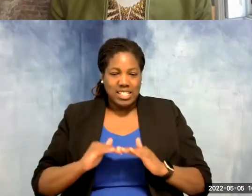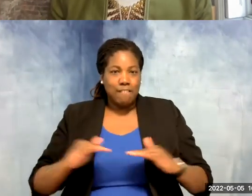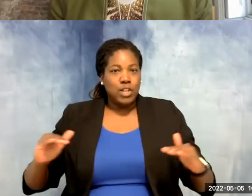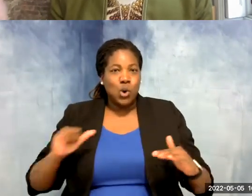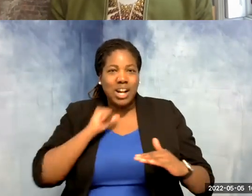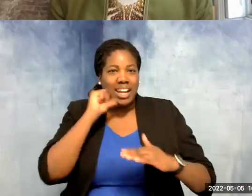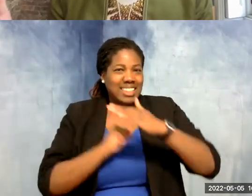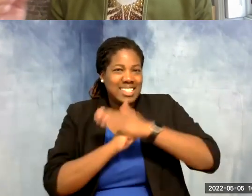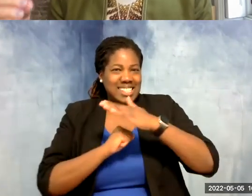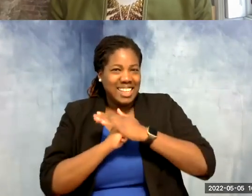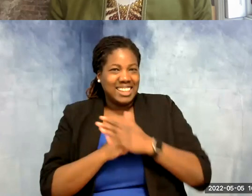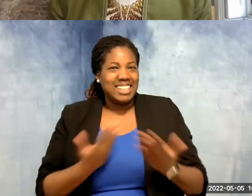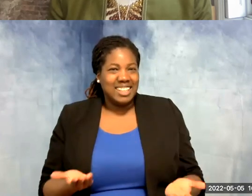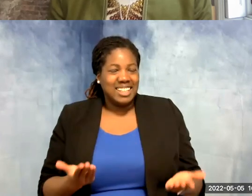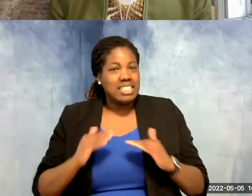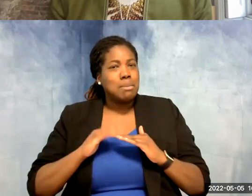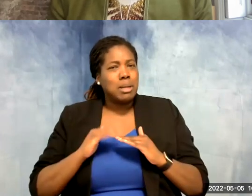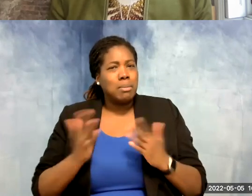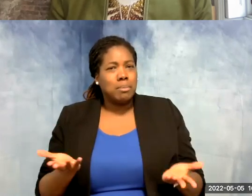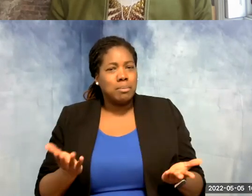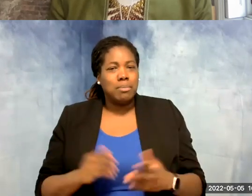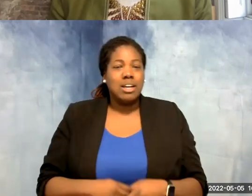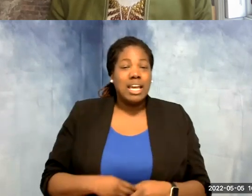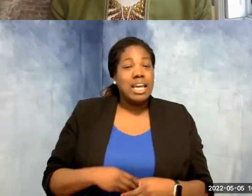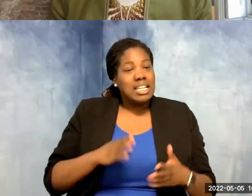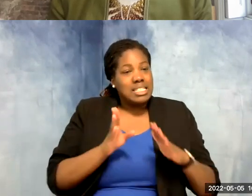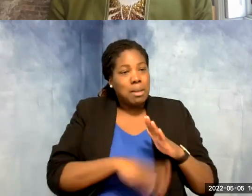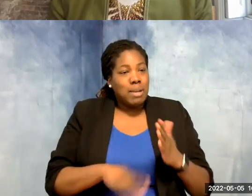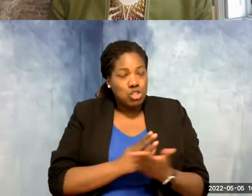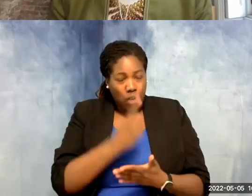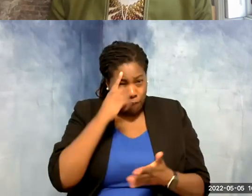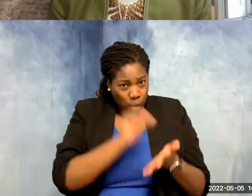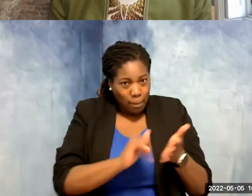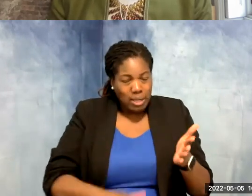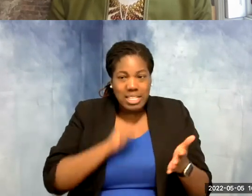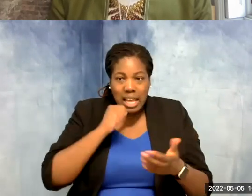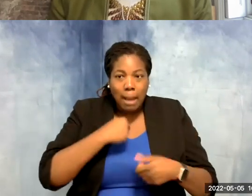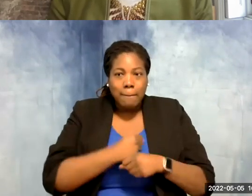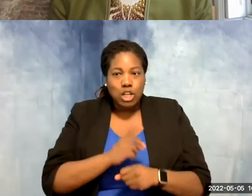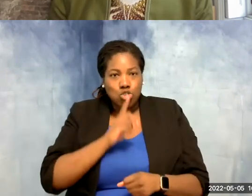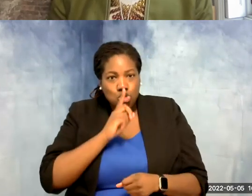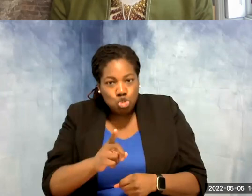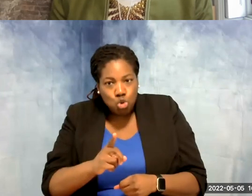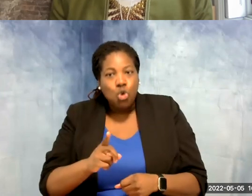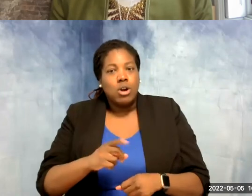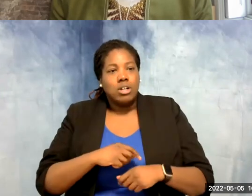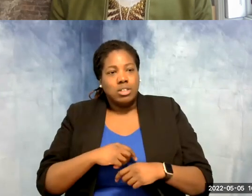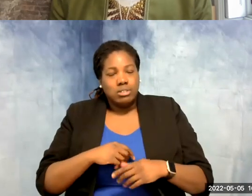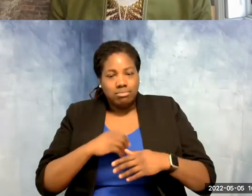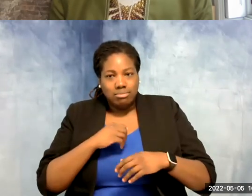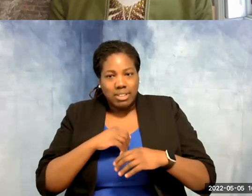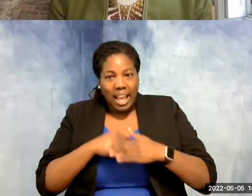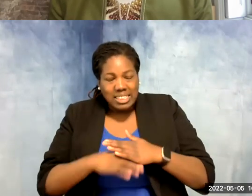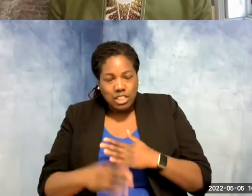ceiling. Roe gives the basic right to abortion, but it does not ensure access to abortion or protect other reproductive